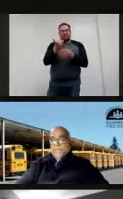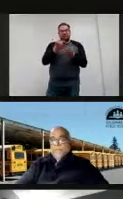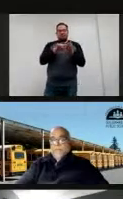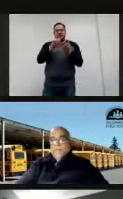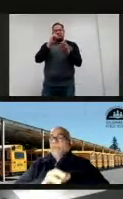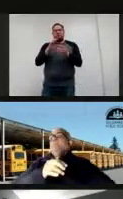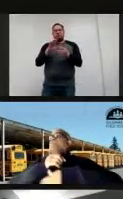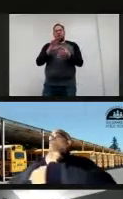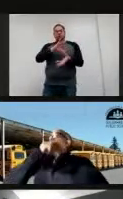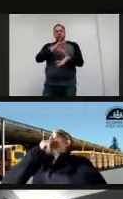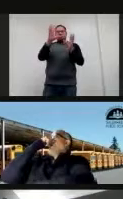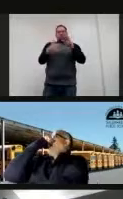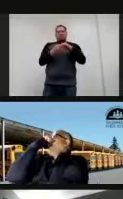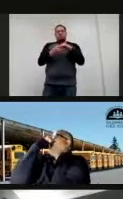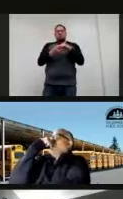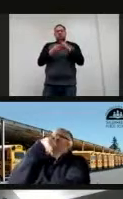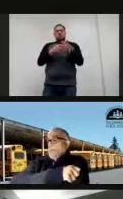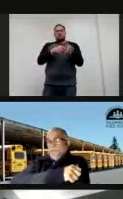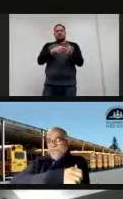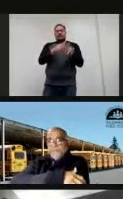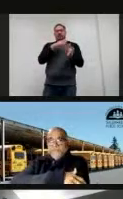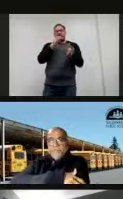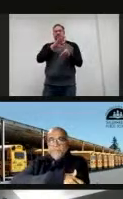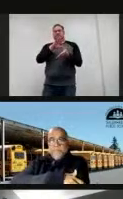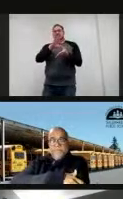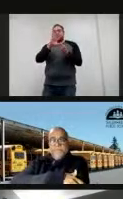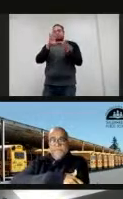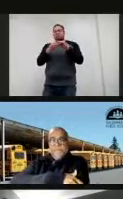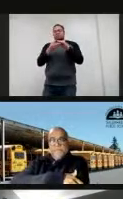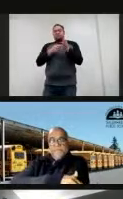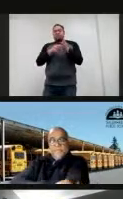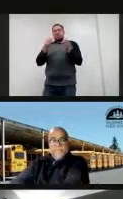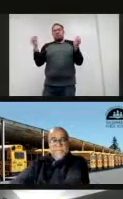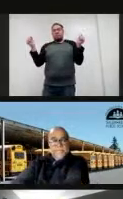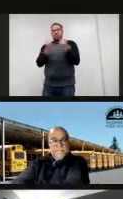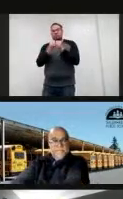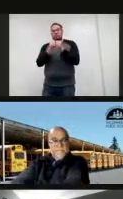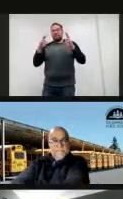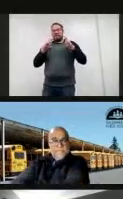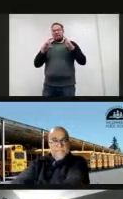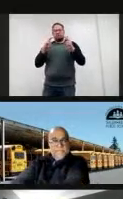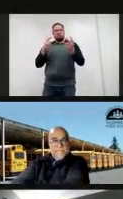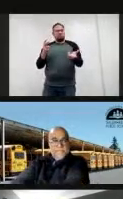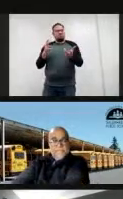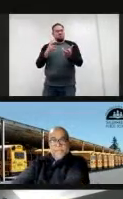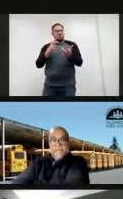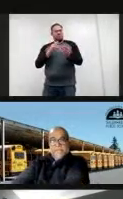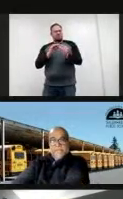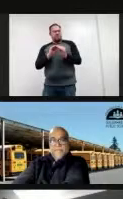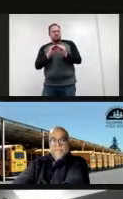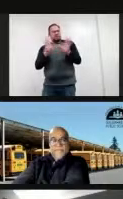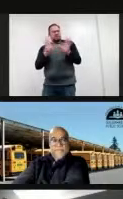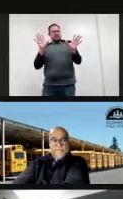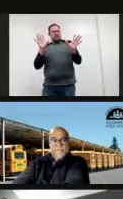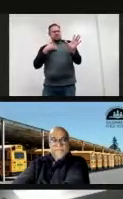total comp with vacation columns. Are there any questions or clarifications I can offer?